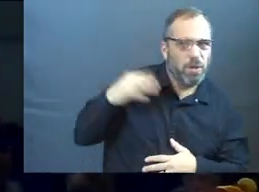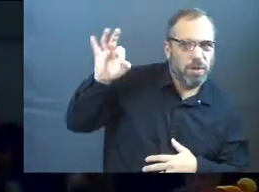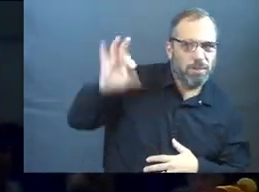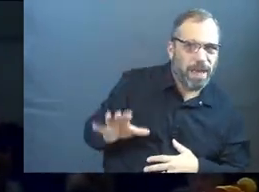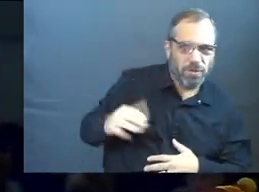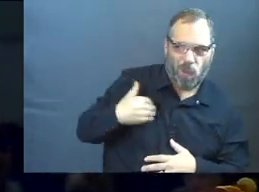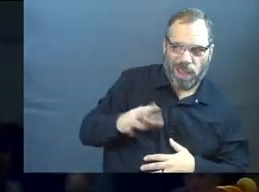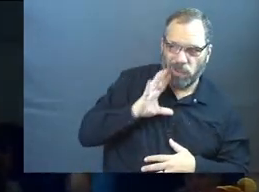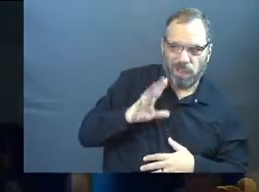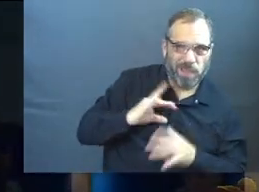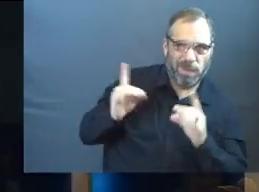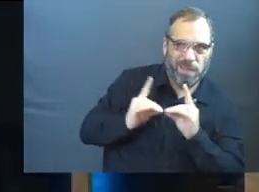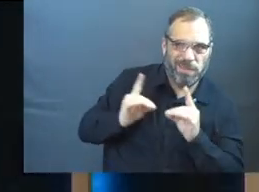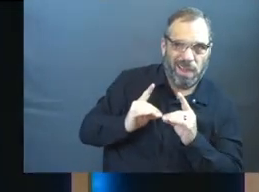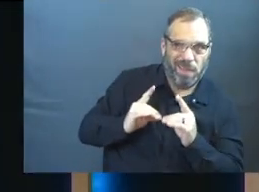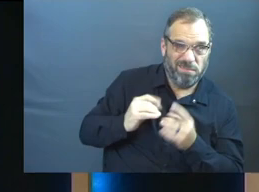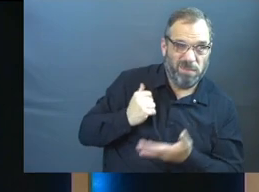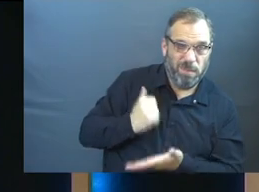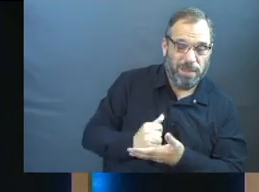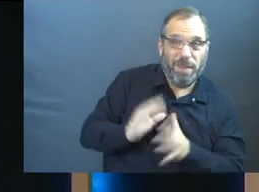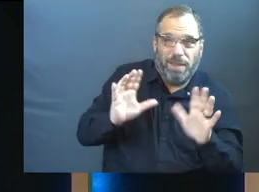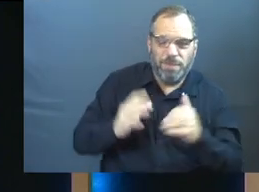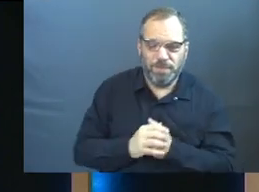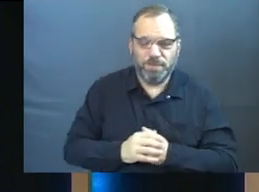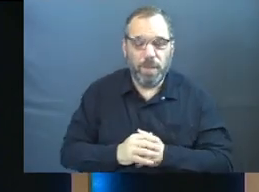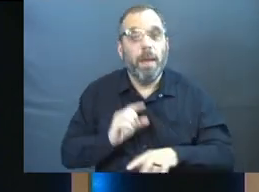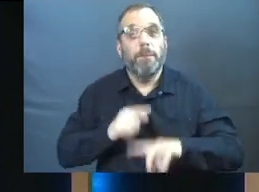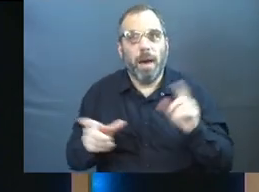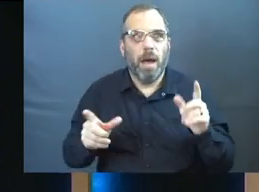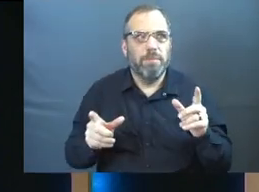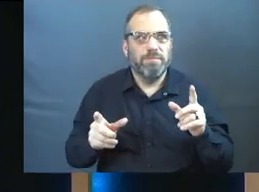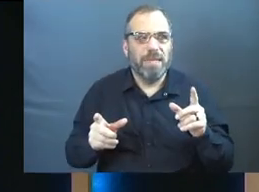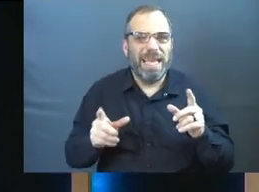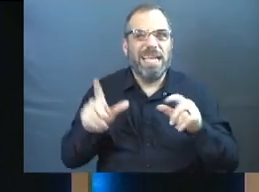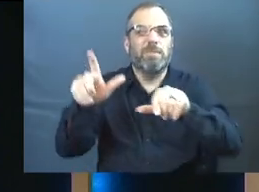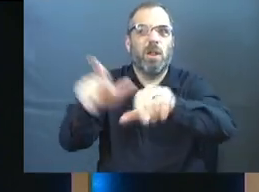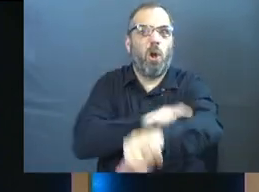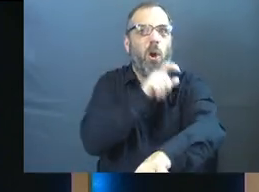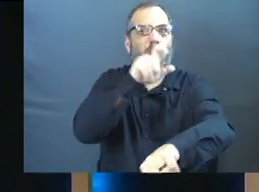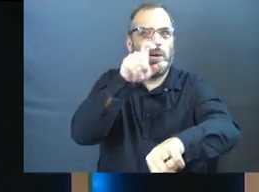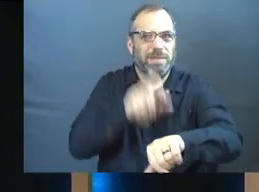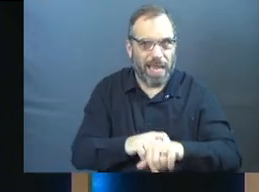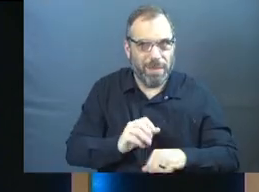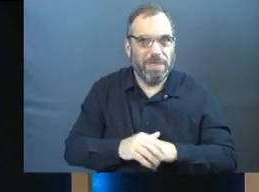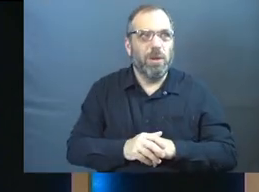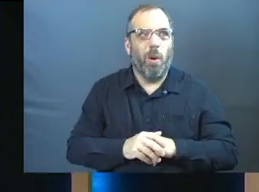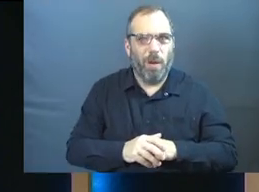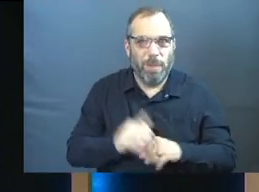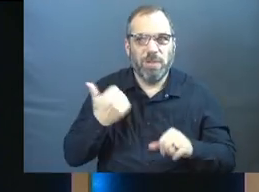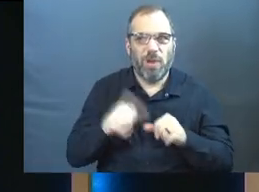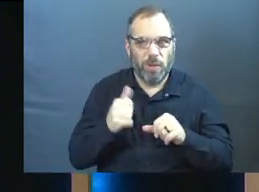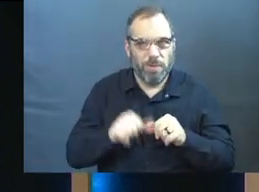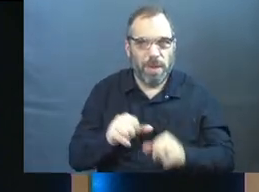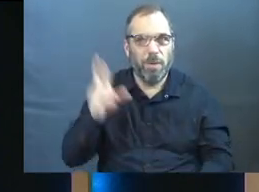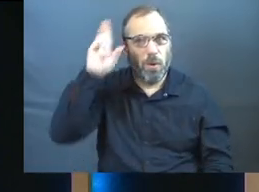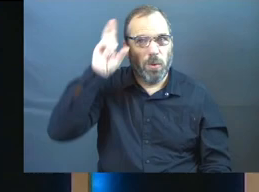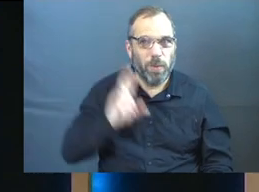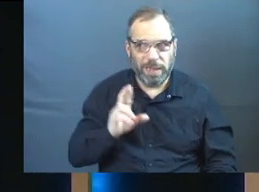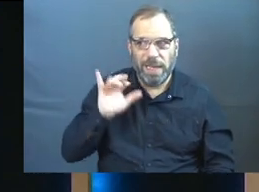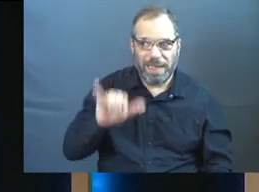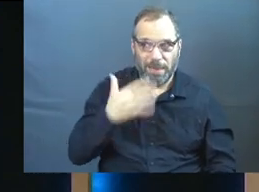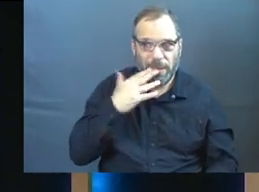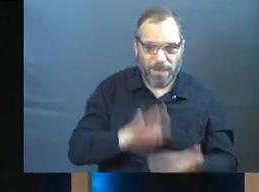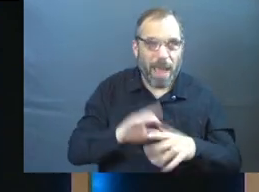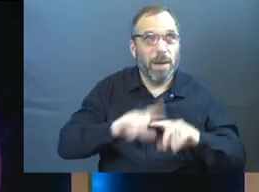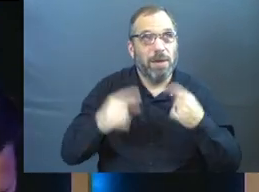I don't talk about dating very often. Amen. But it's been a long, long time, and I'm going to try and remember, Ricky. It might be